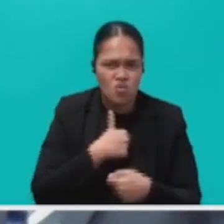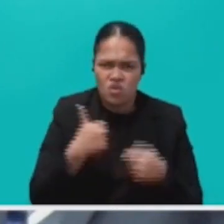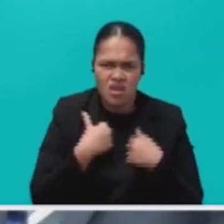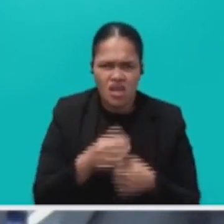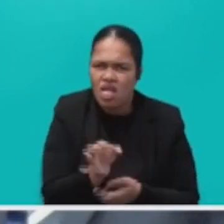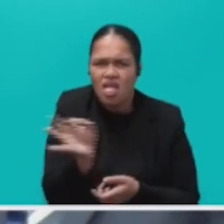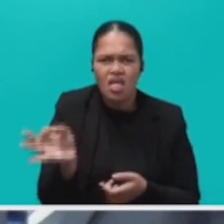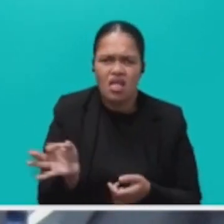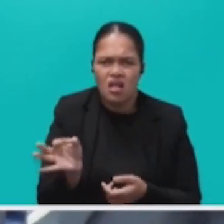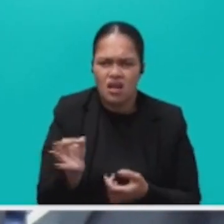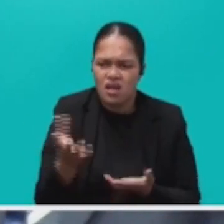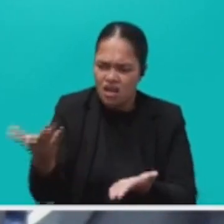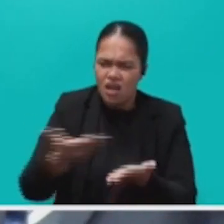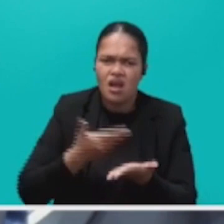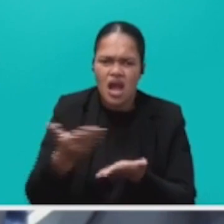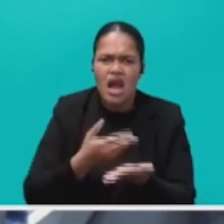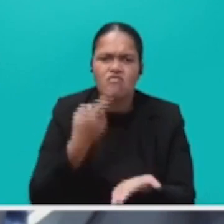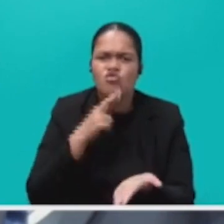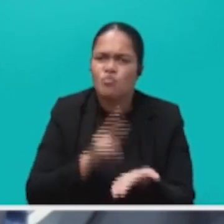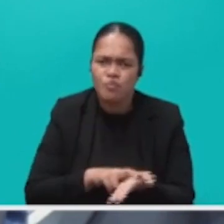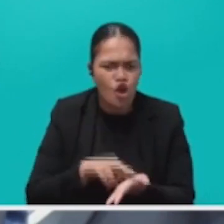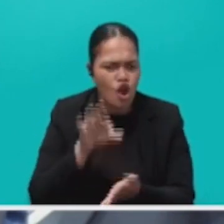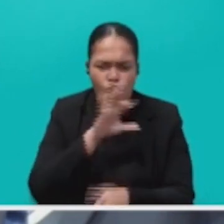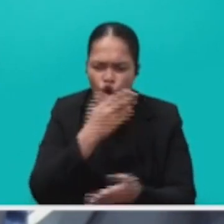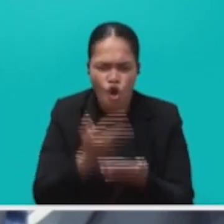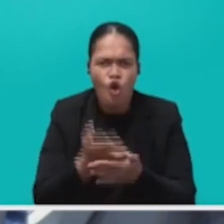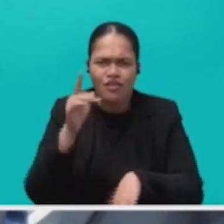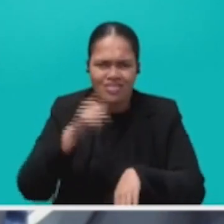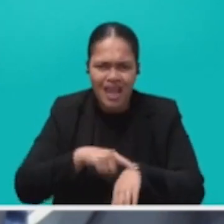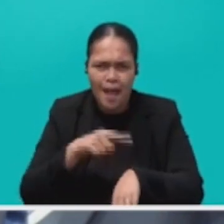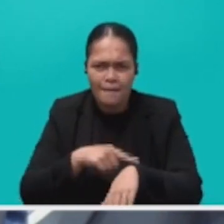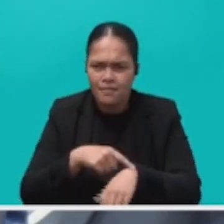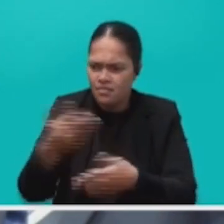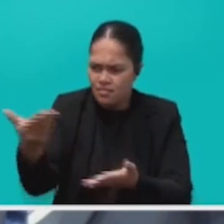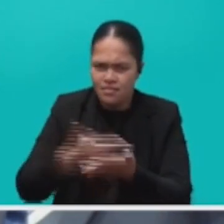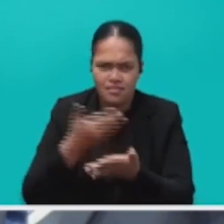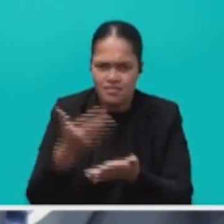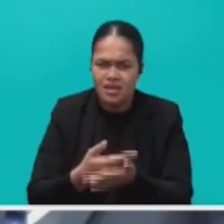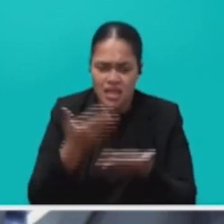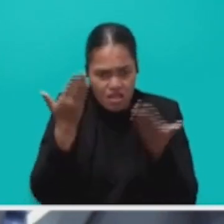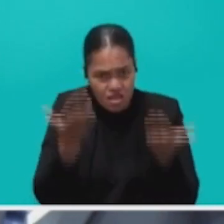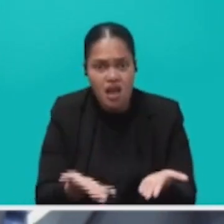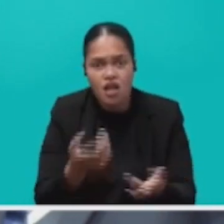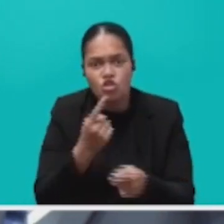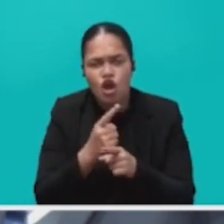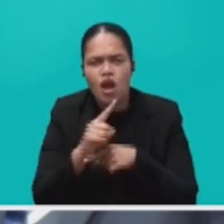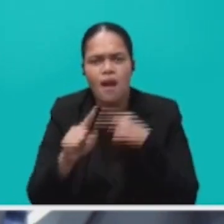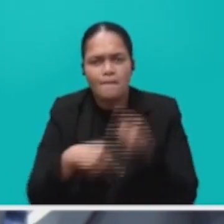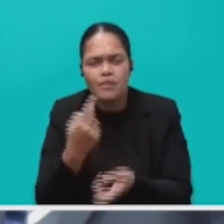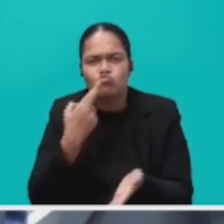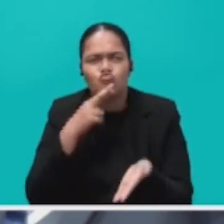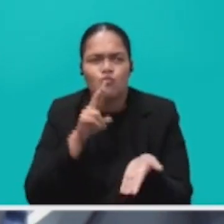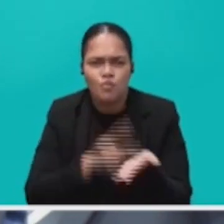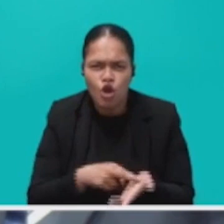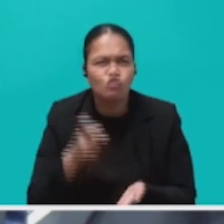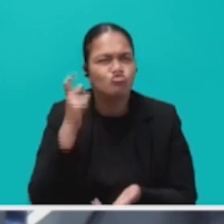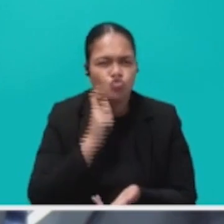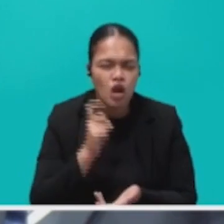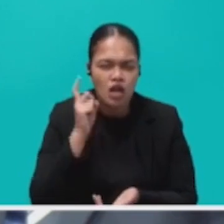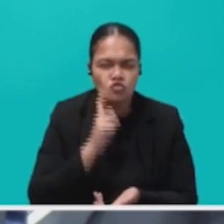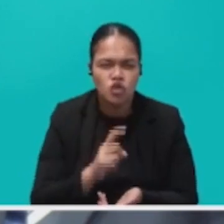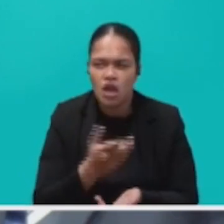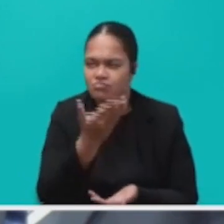been able to get the reports on time. And here we are talking about these reports and trying